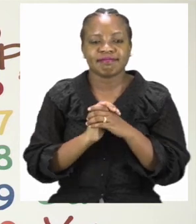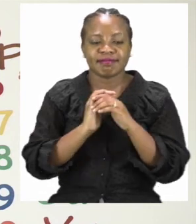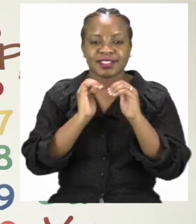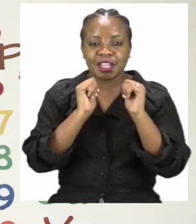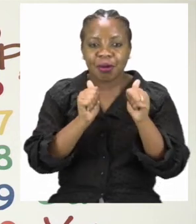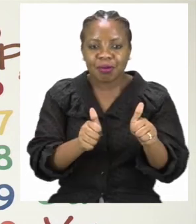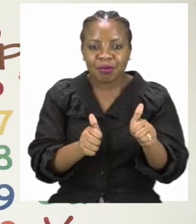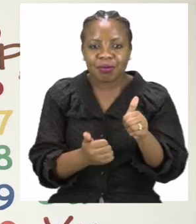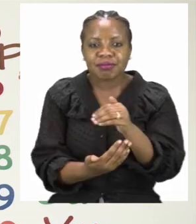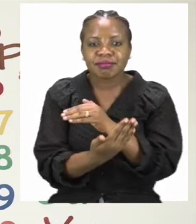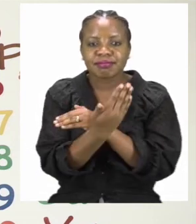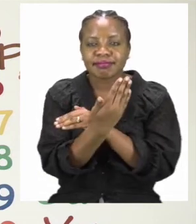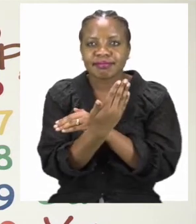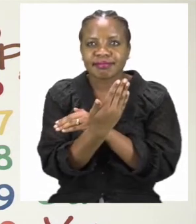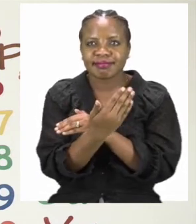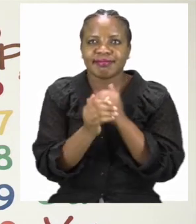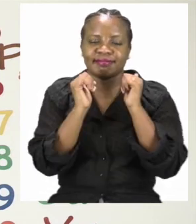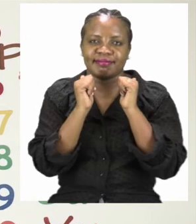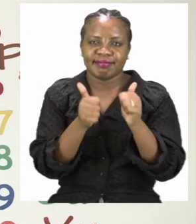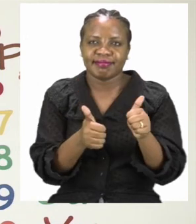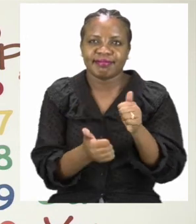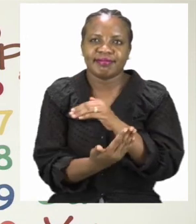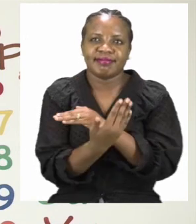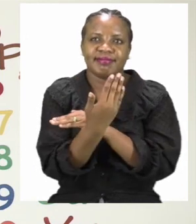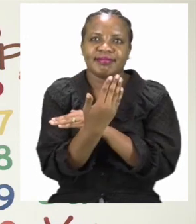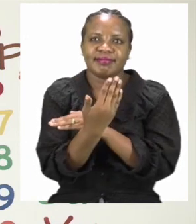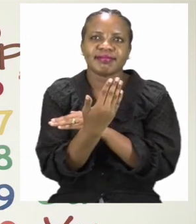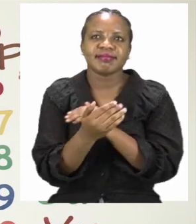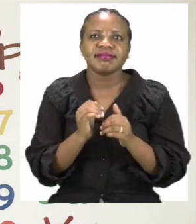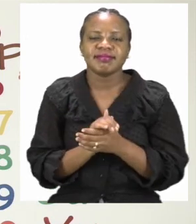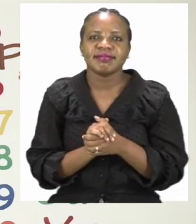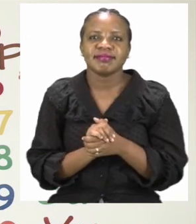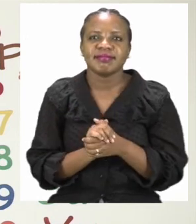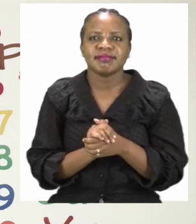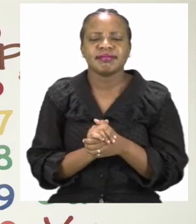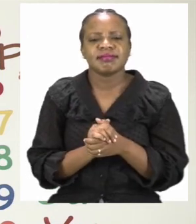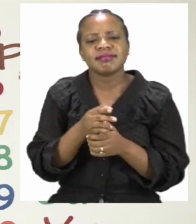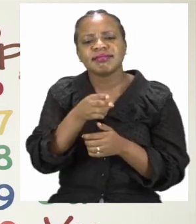morning. Good morning. Now, what do we say